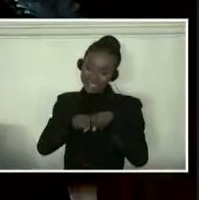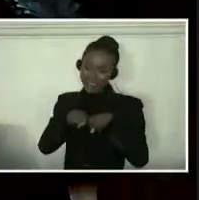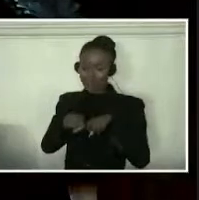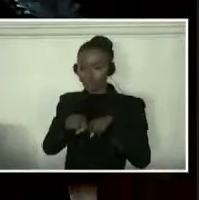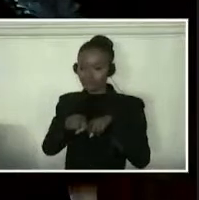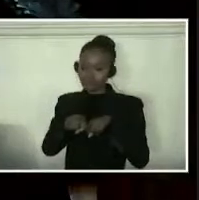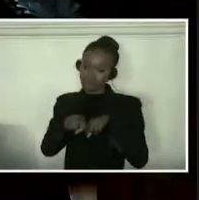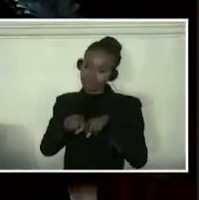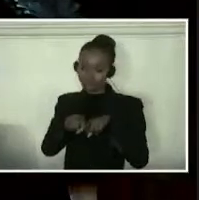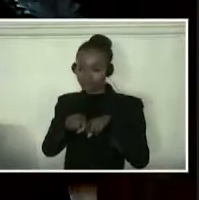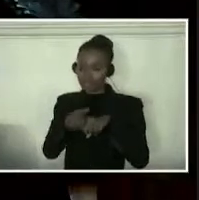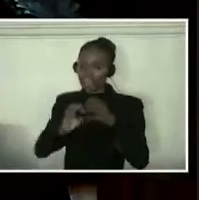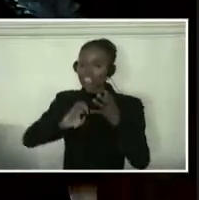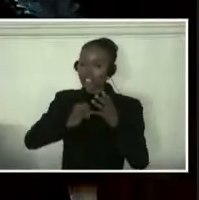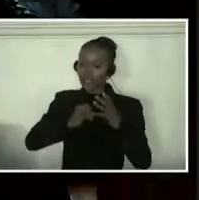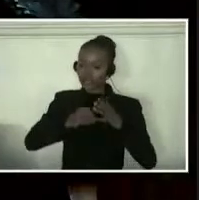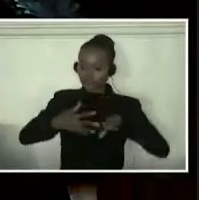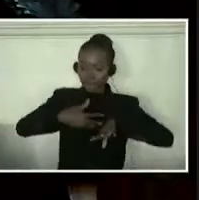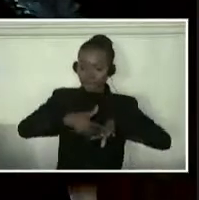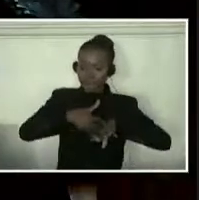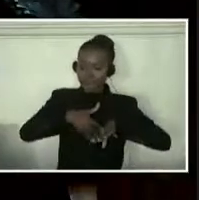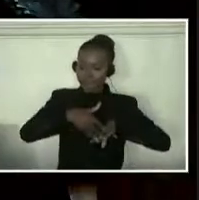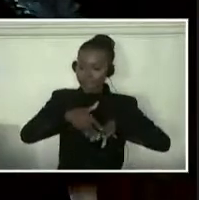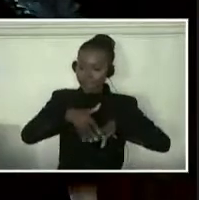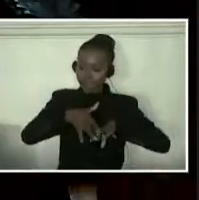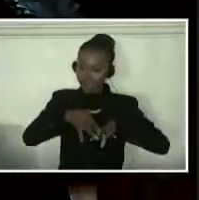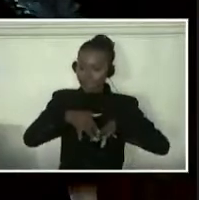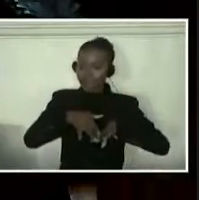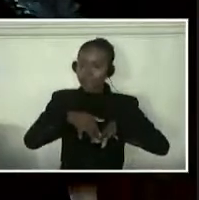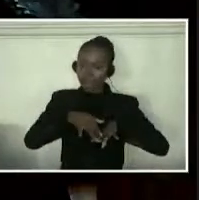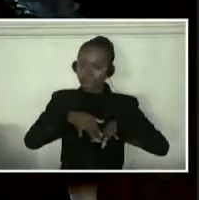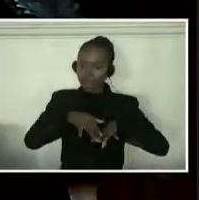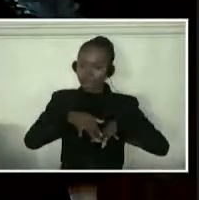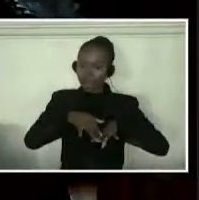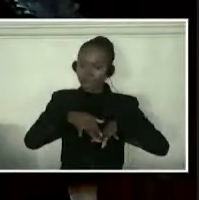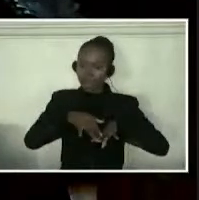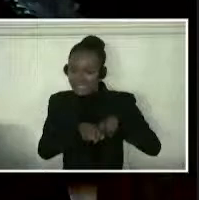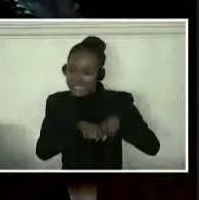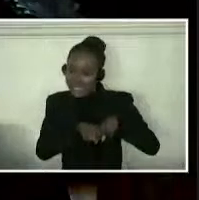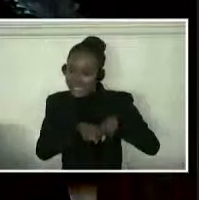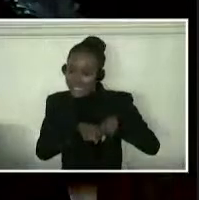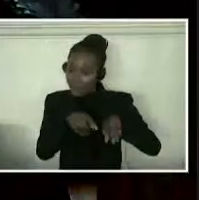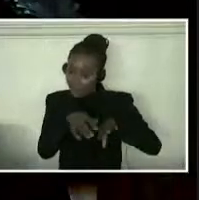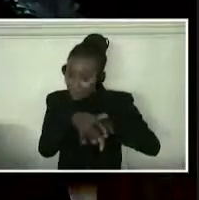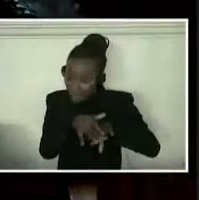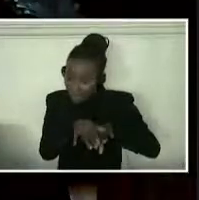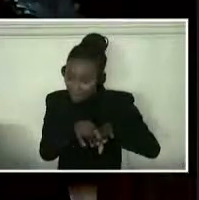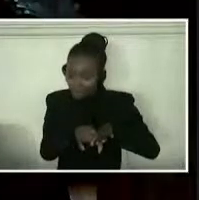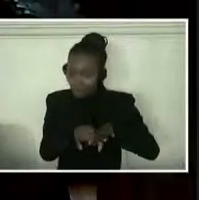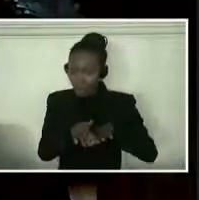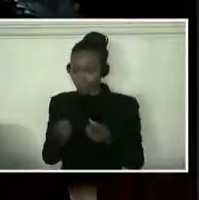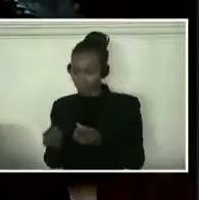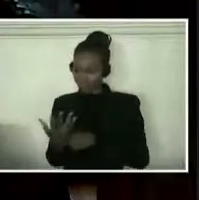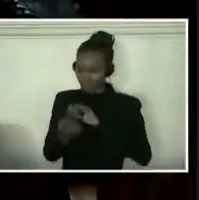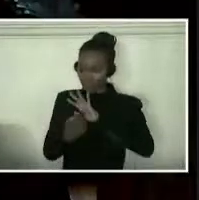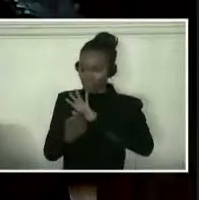only draws your blood and we are able to pick up just from the blood prostate cancer